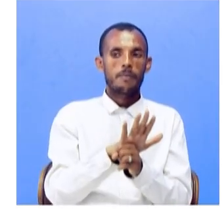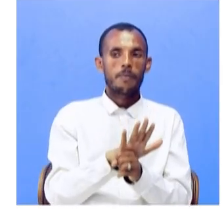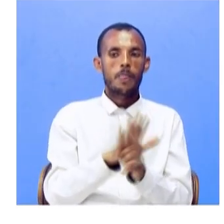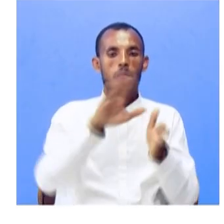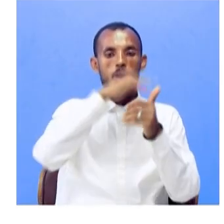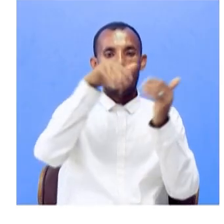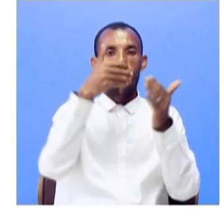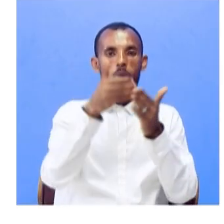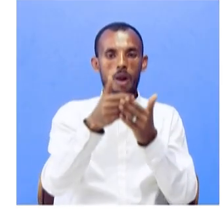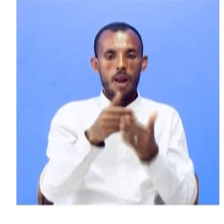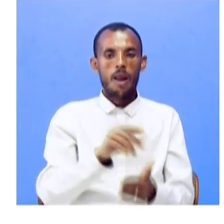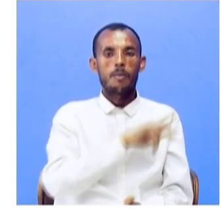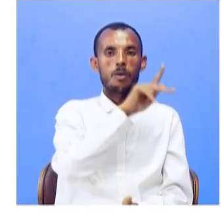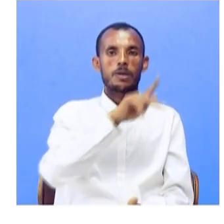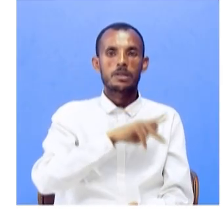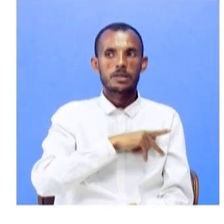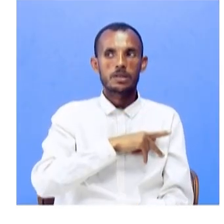all properties